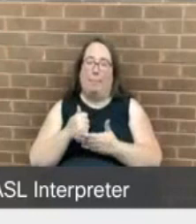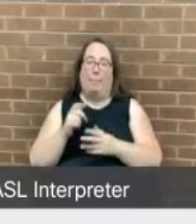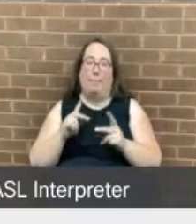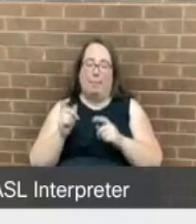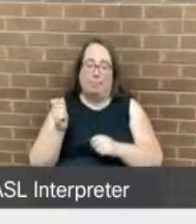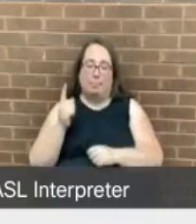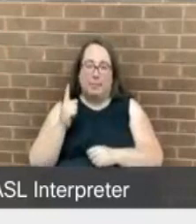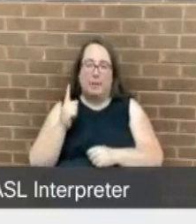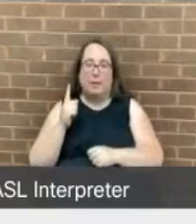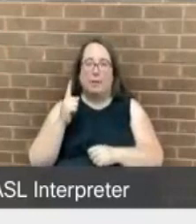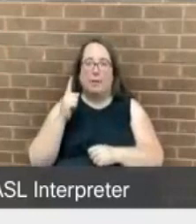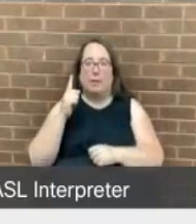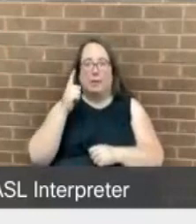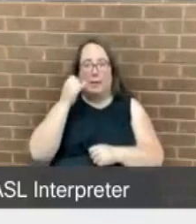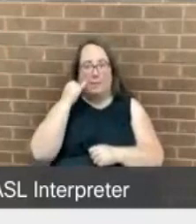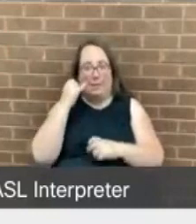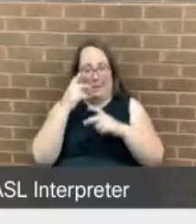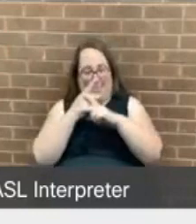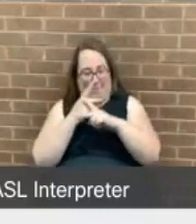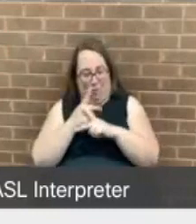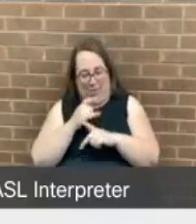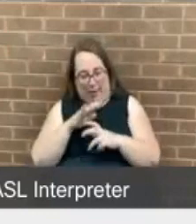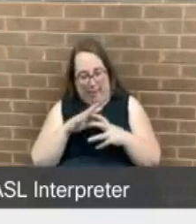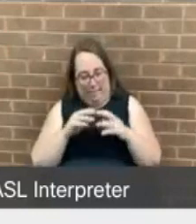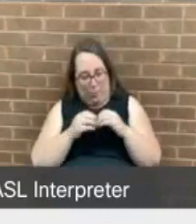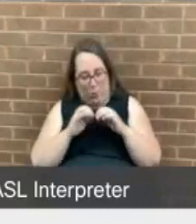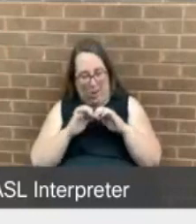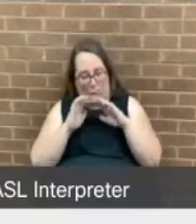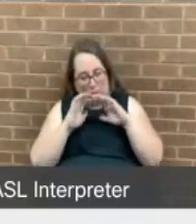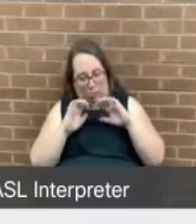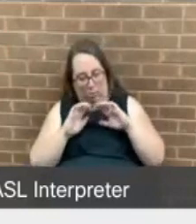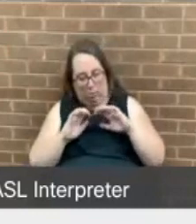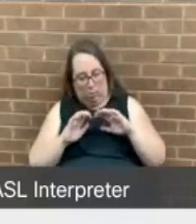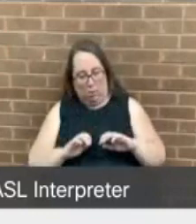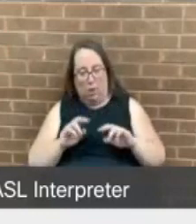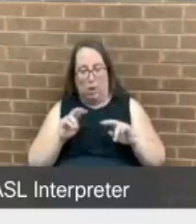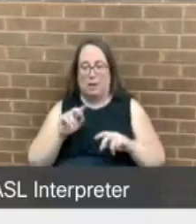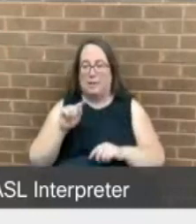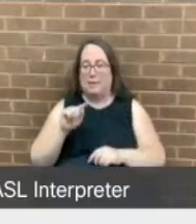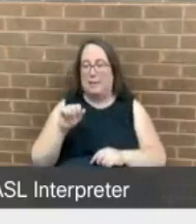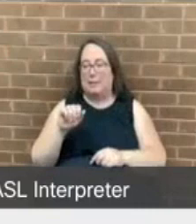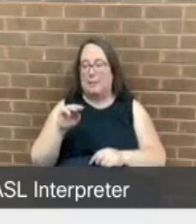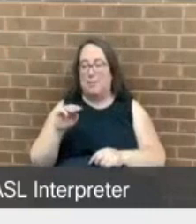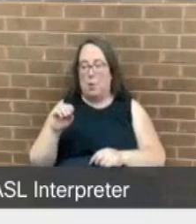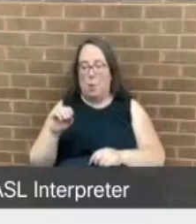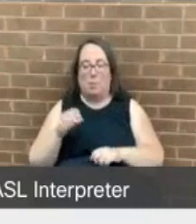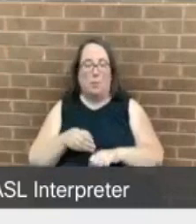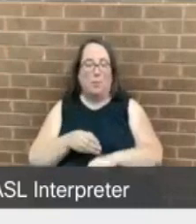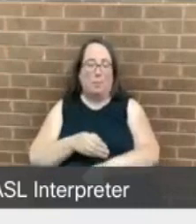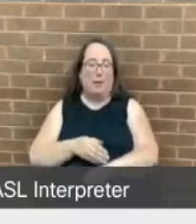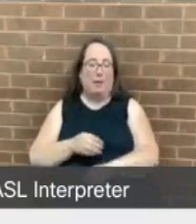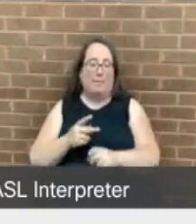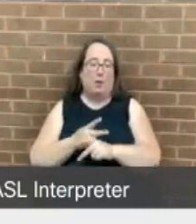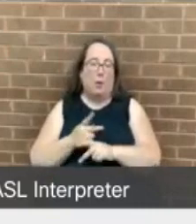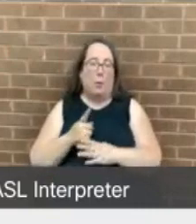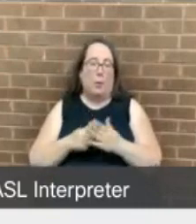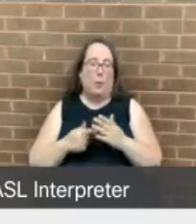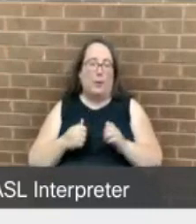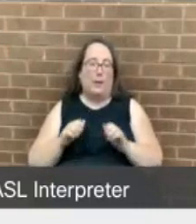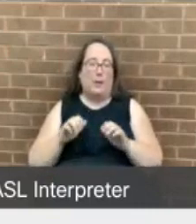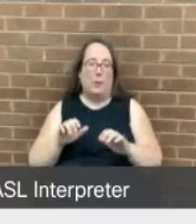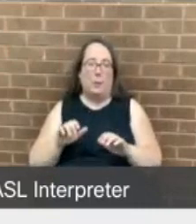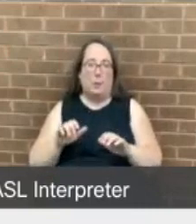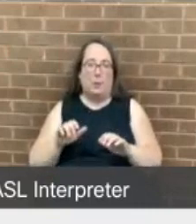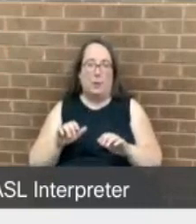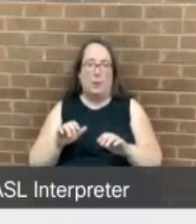we could unbundle that, look at the TSMO improvements and really say, you know, what can we do, especially